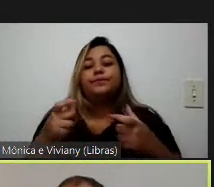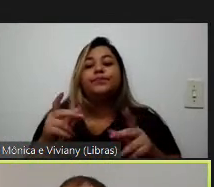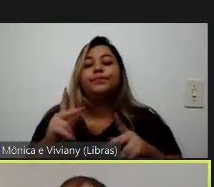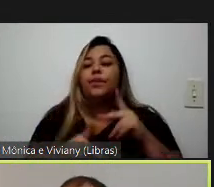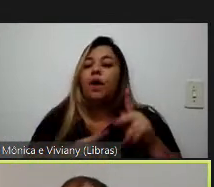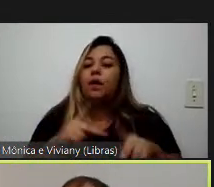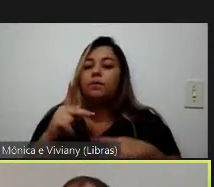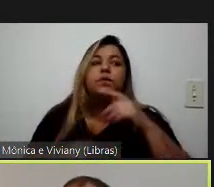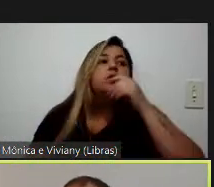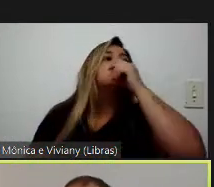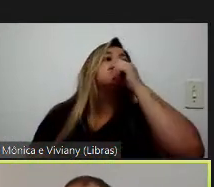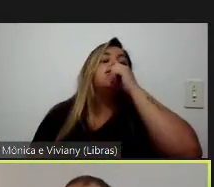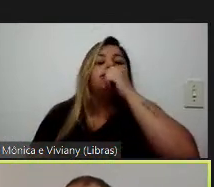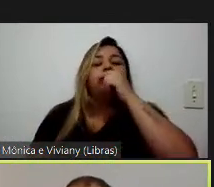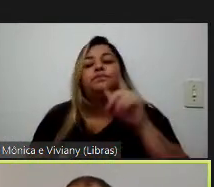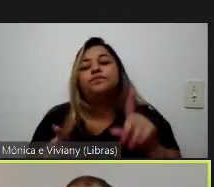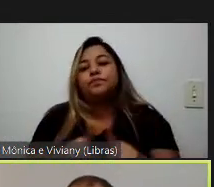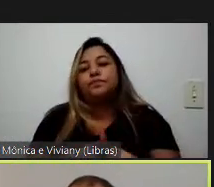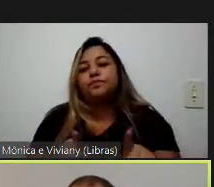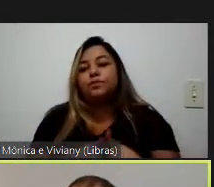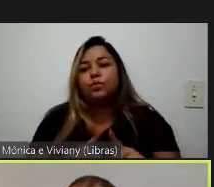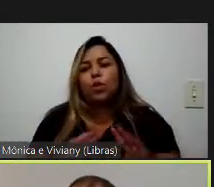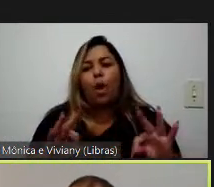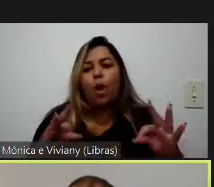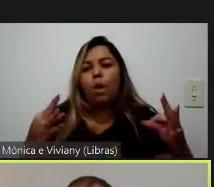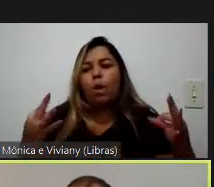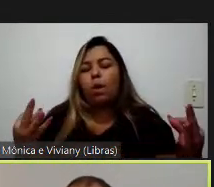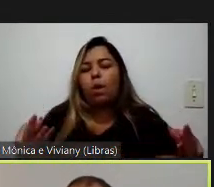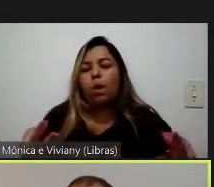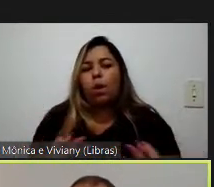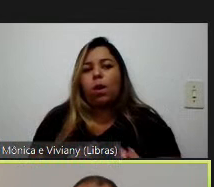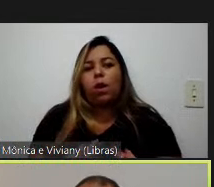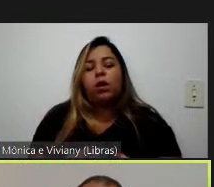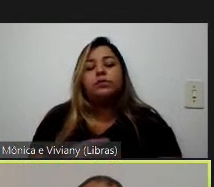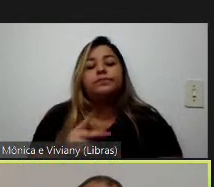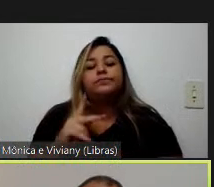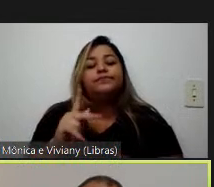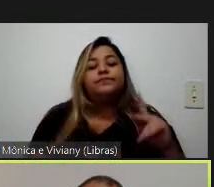local communities have to be included, and the views have to be taken into account.